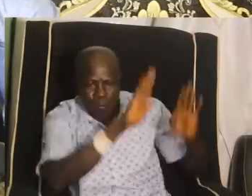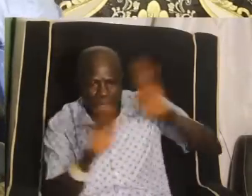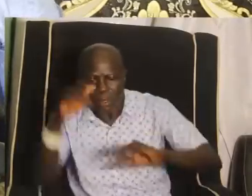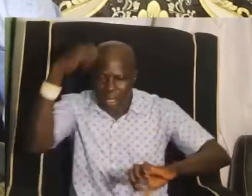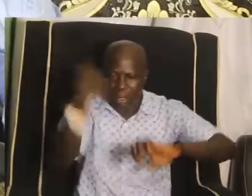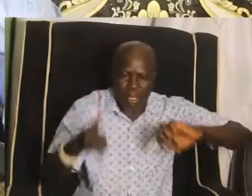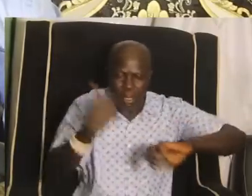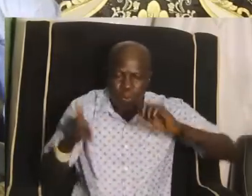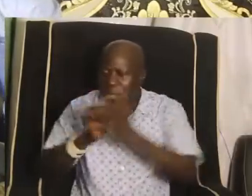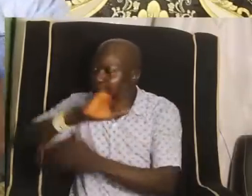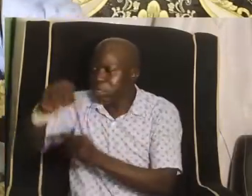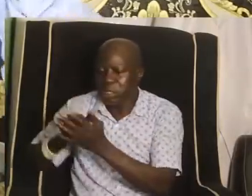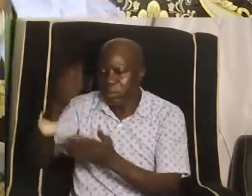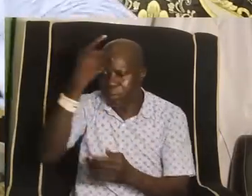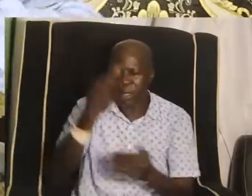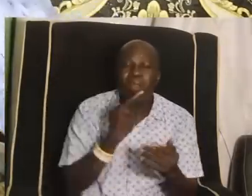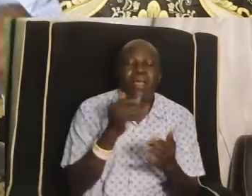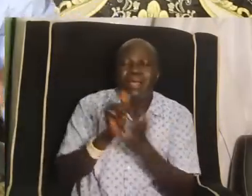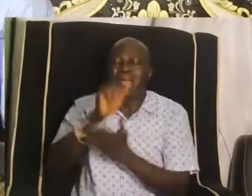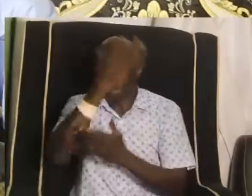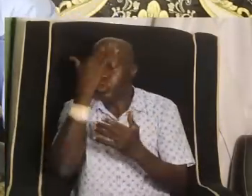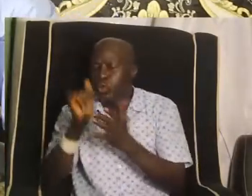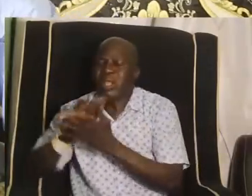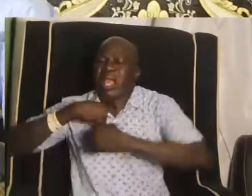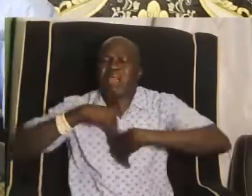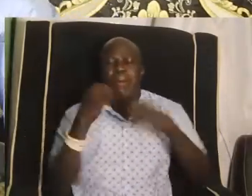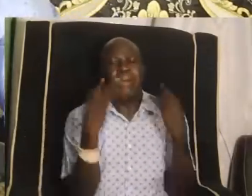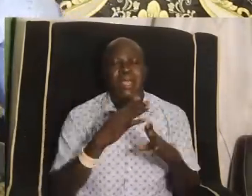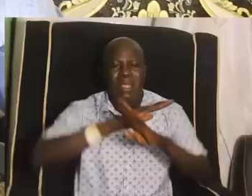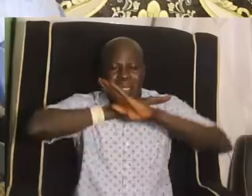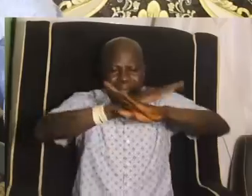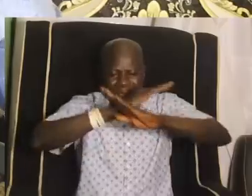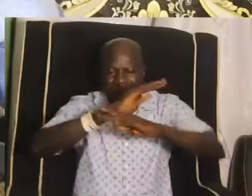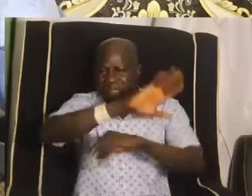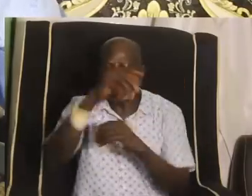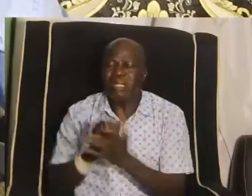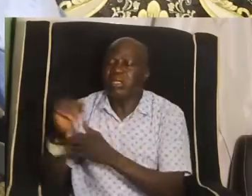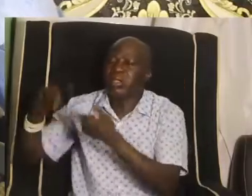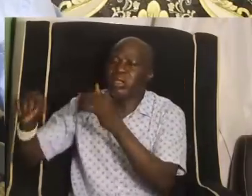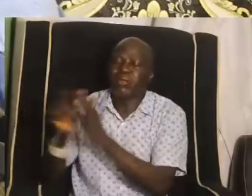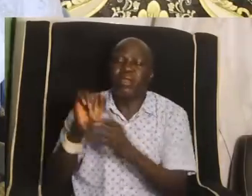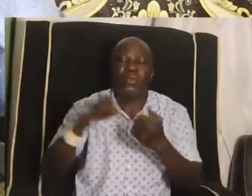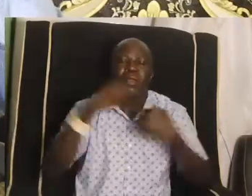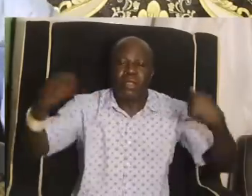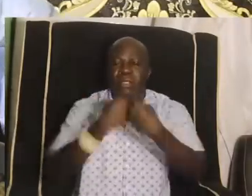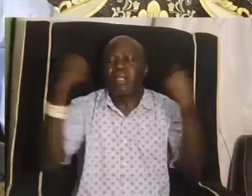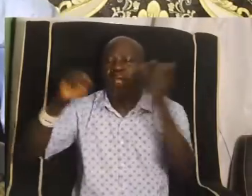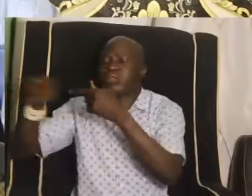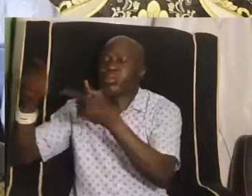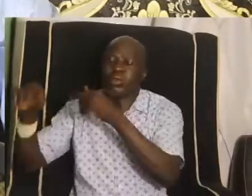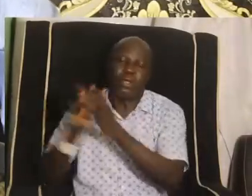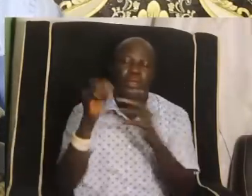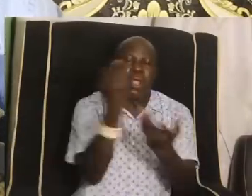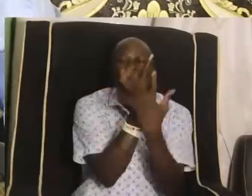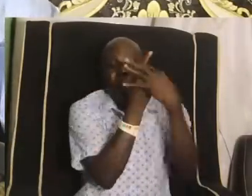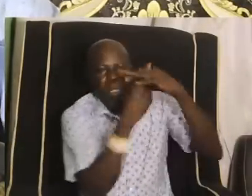the parents. That's why they have a lot of challenges. The firstborn that can pray serious prayer that can